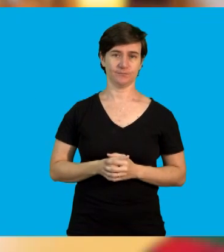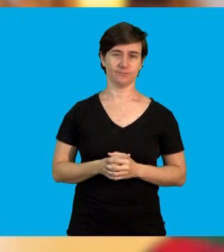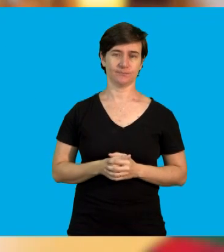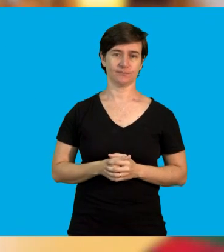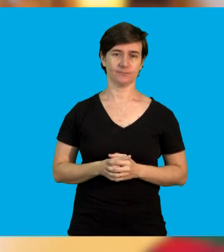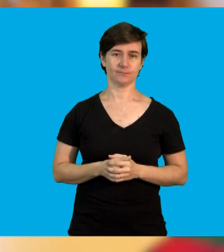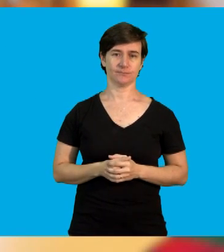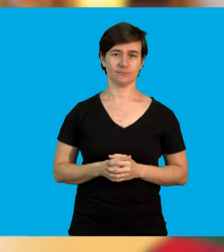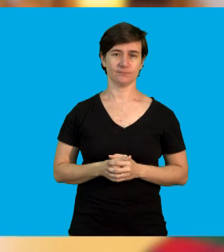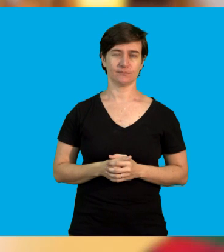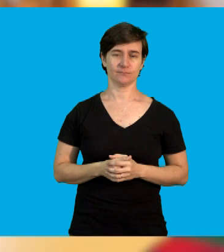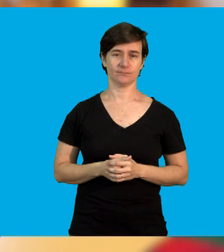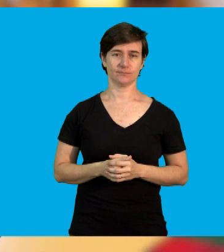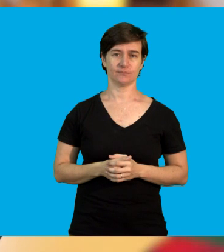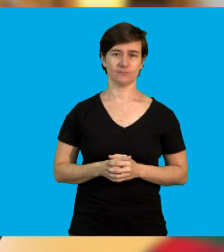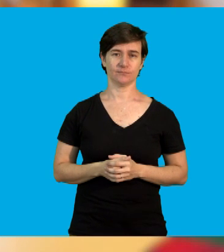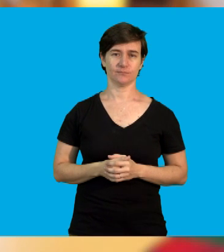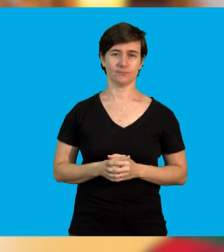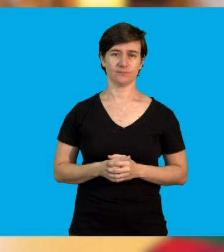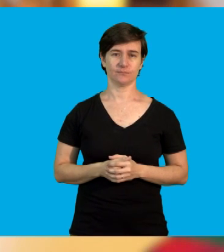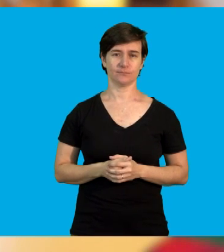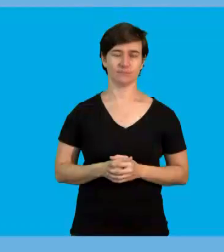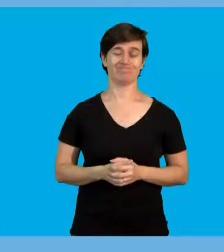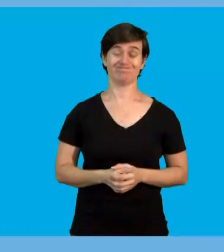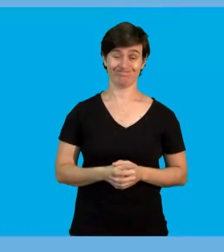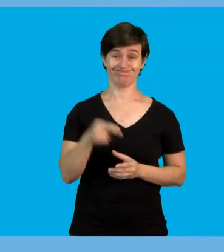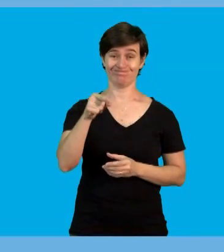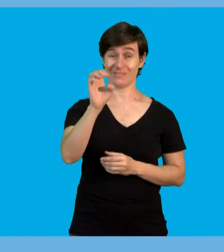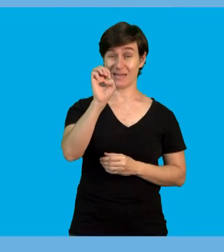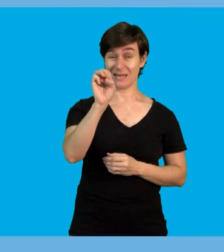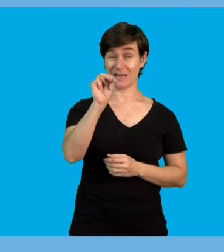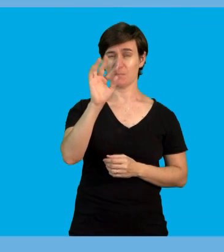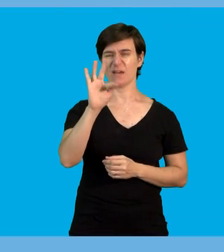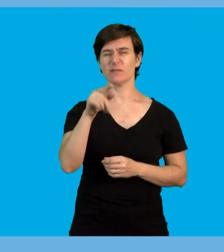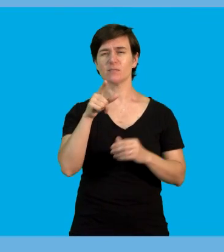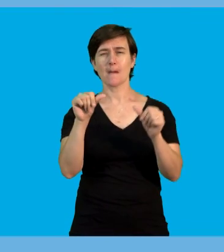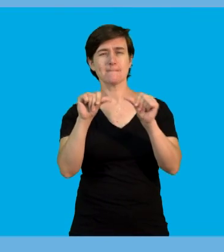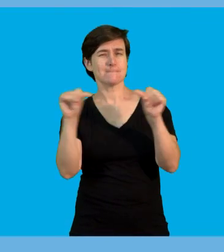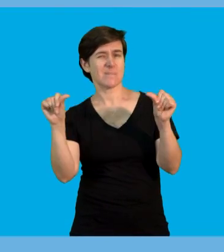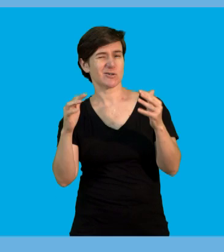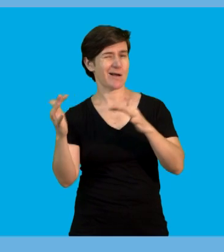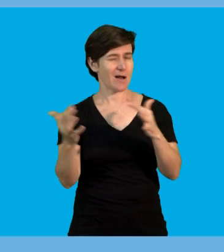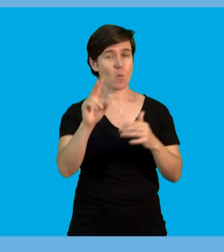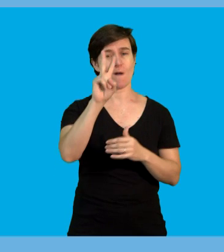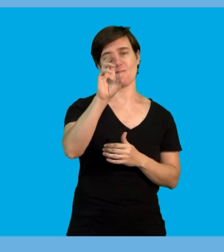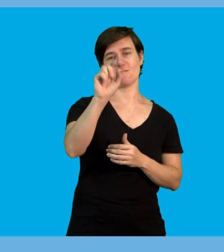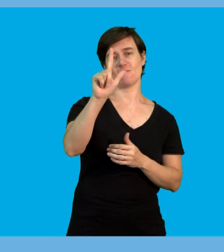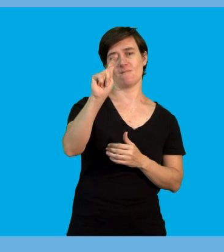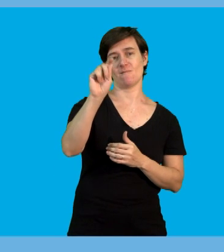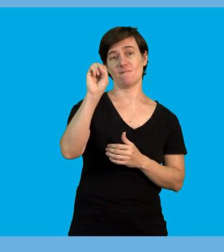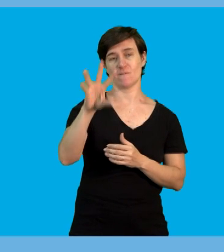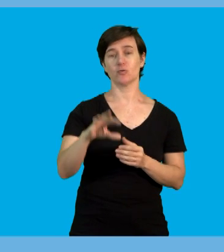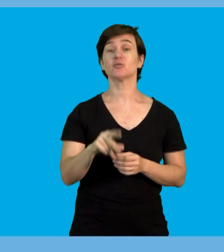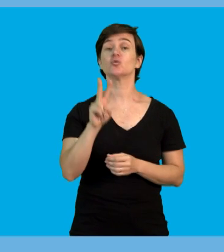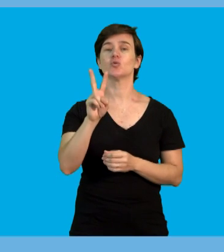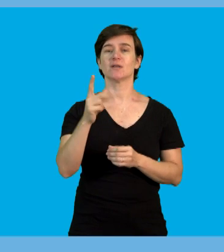are leaving the cell. Then that EMF It is measured in volts, which is